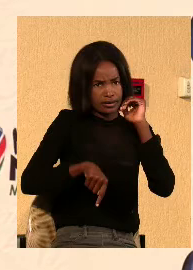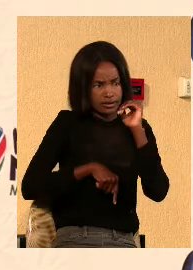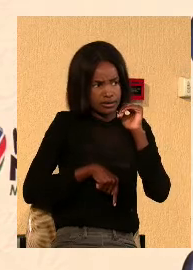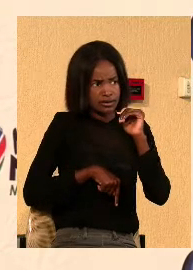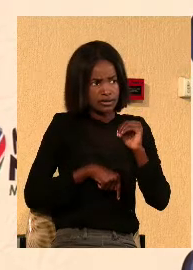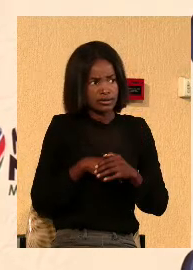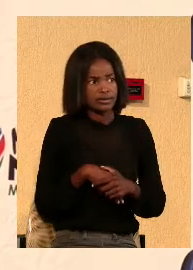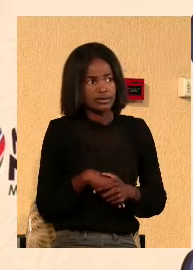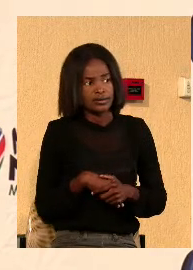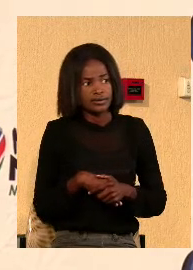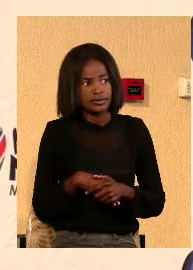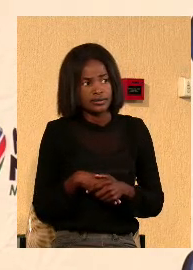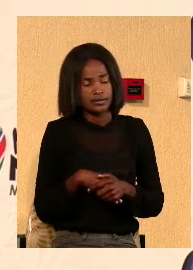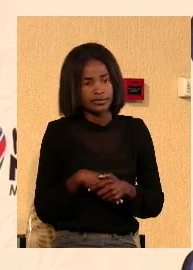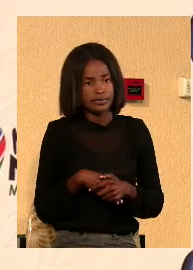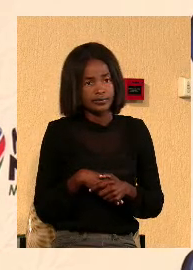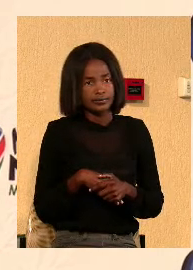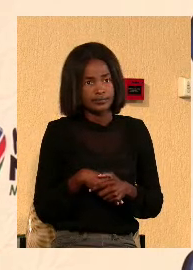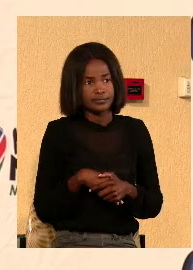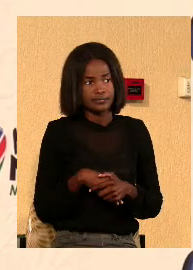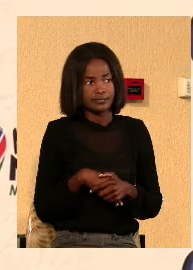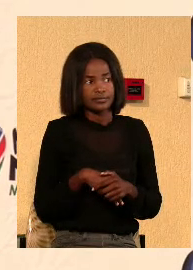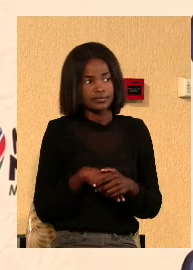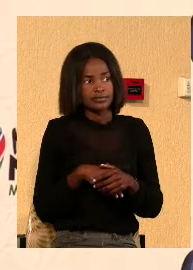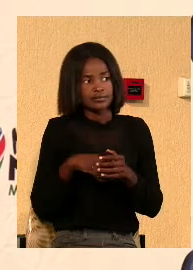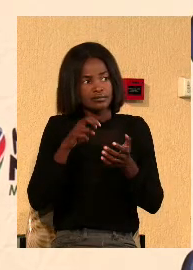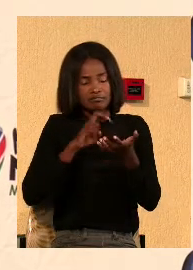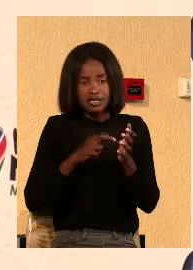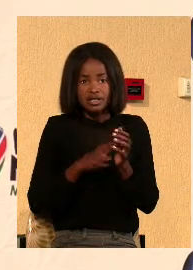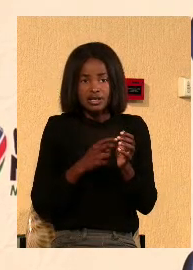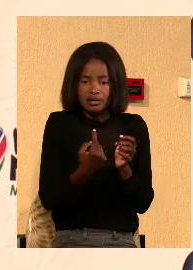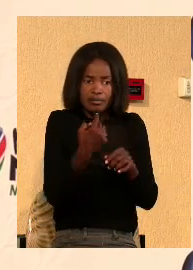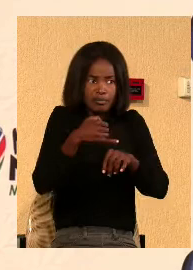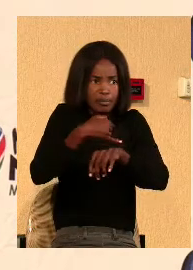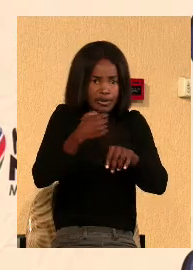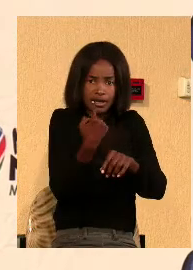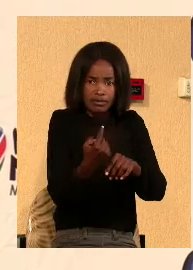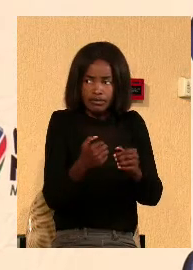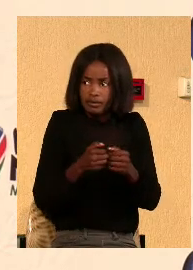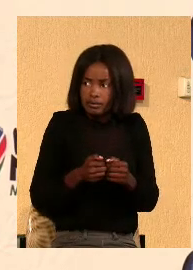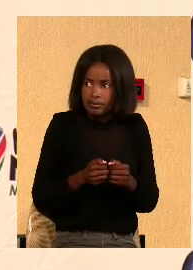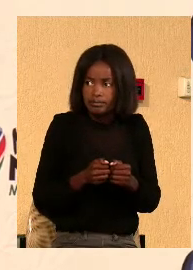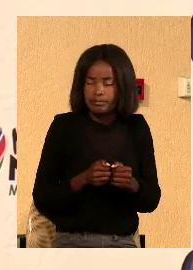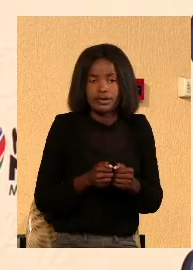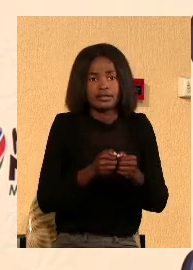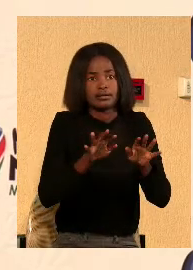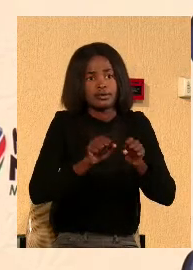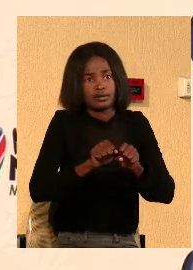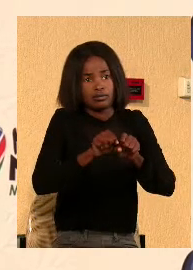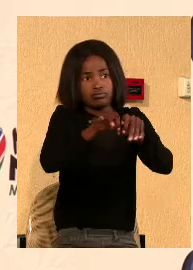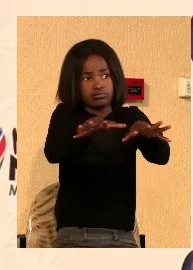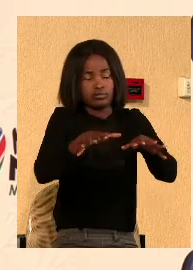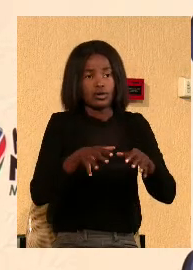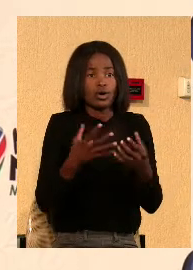attribute it to the already local clusters or imported cases. You have an outbreak and you